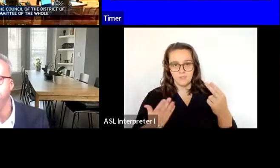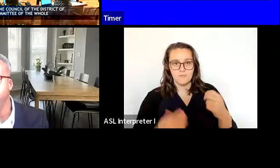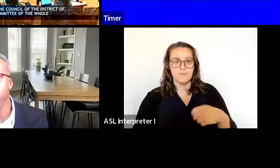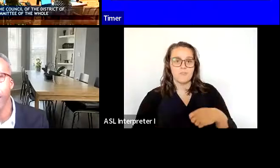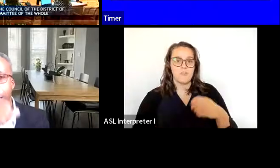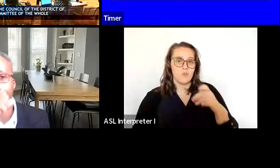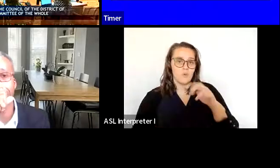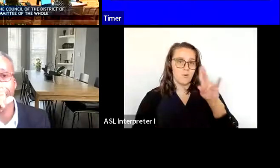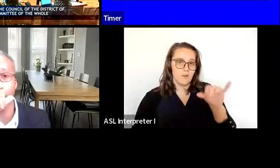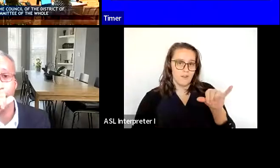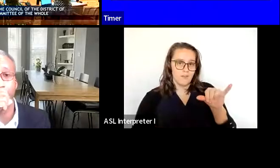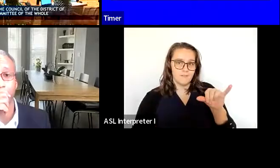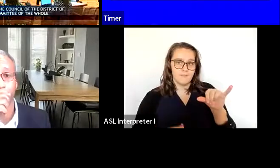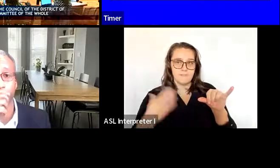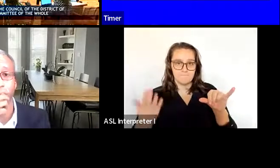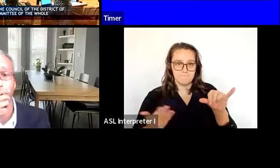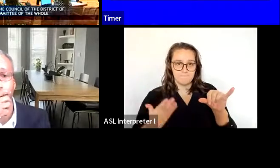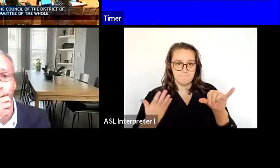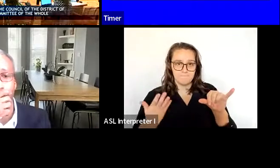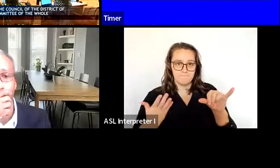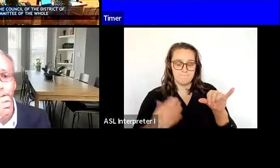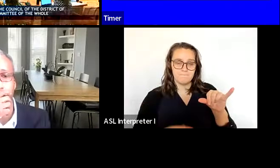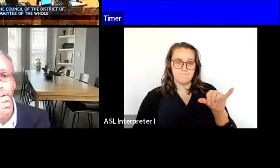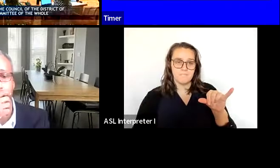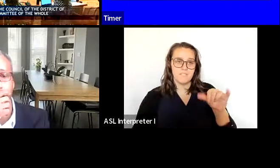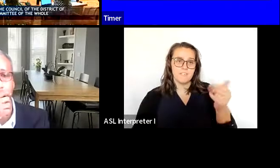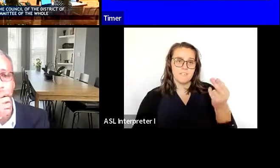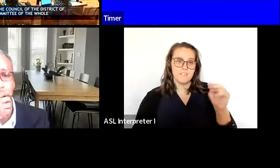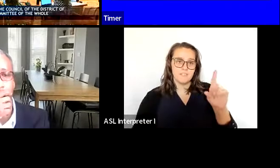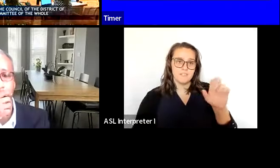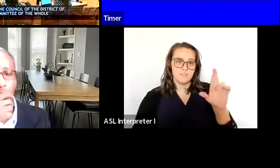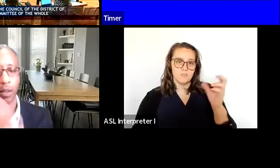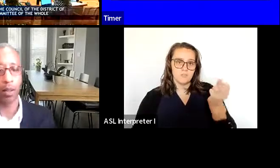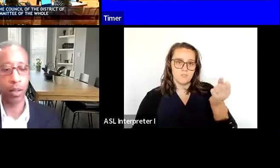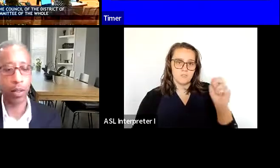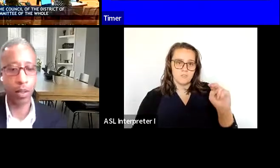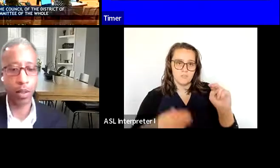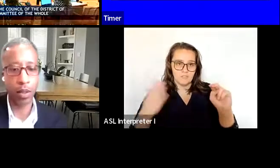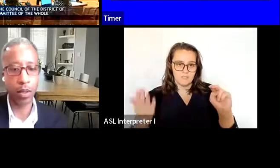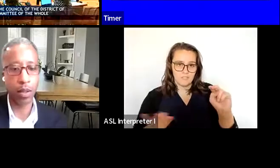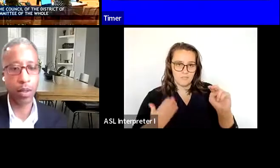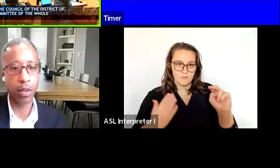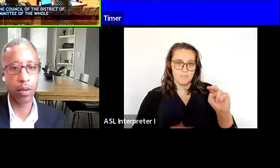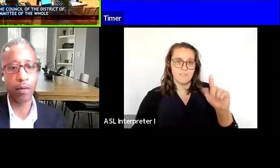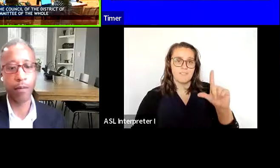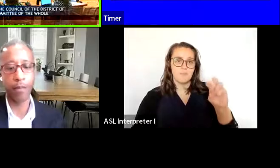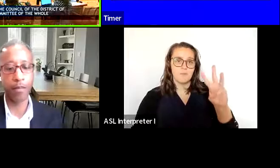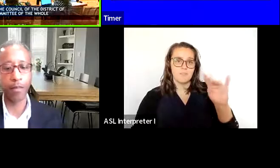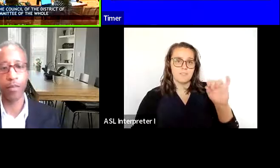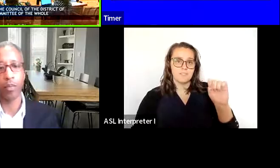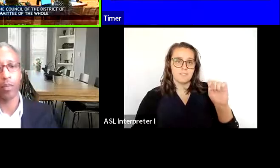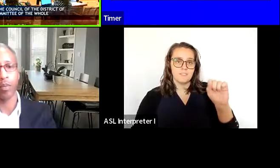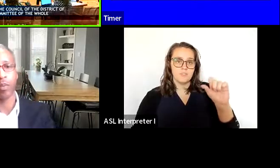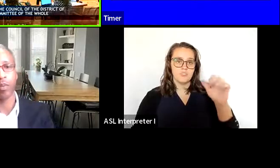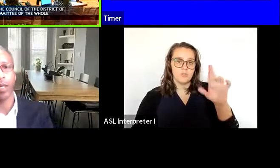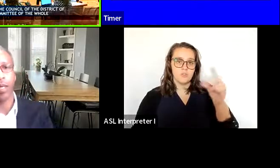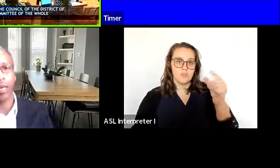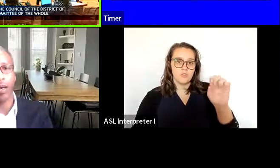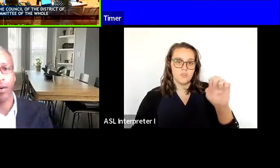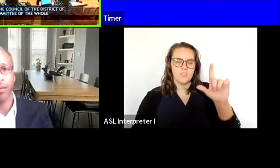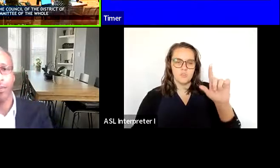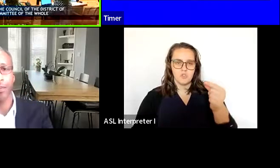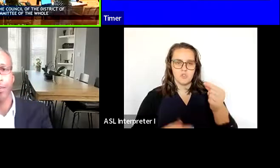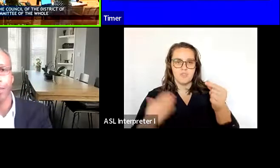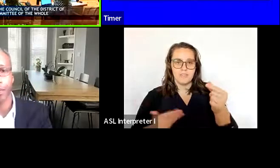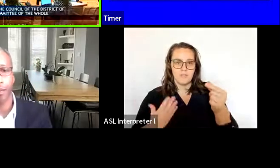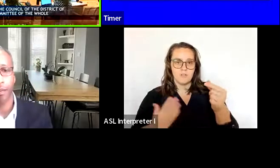Gray, Here. Councilmember Henderson, Here. Councilmember Lewis George, Here. Councilmember McDuffie,